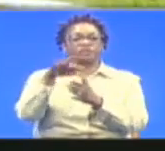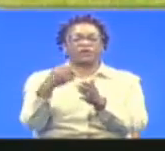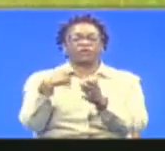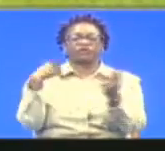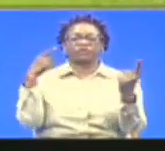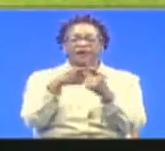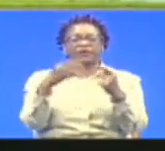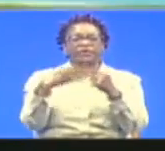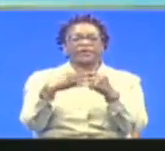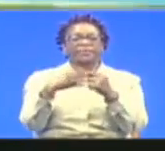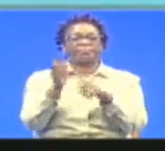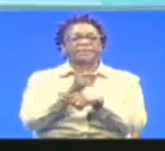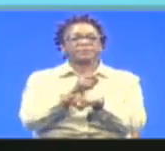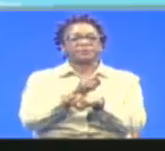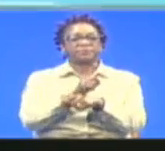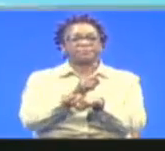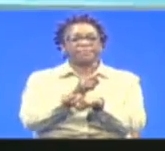minute.